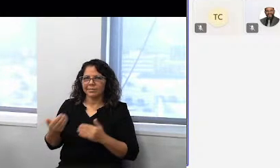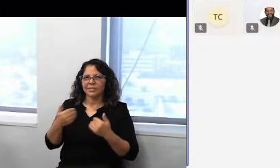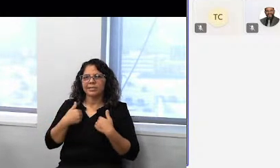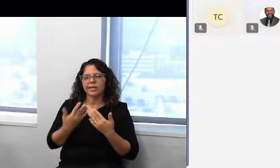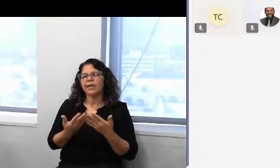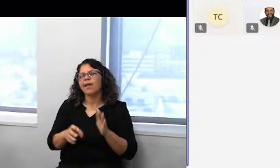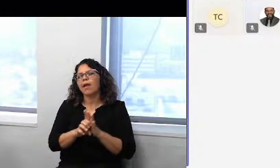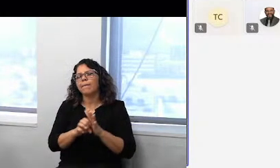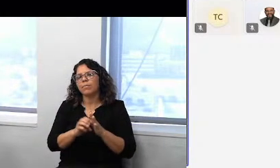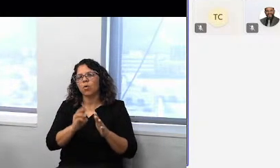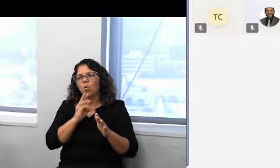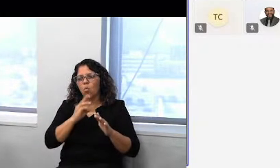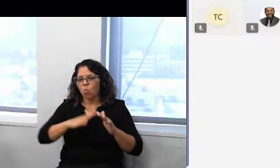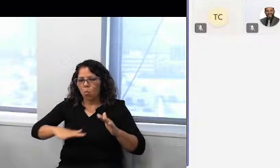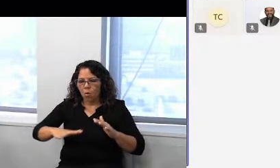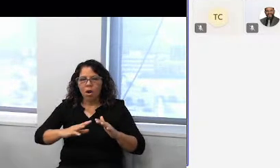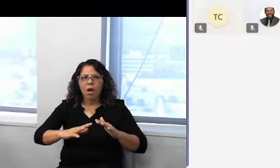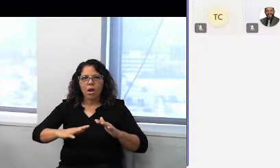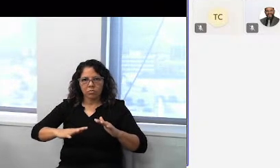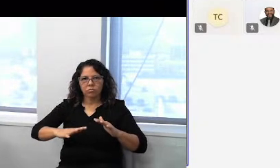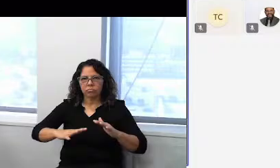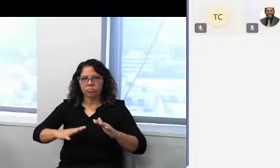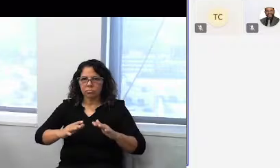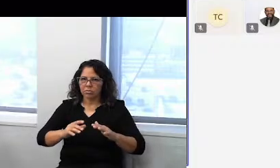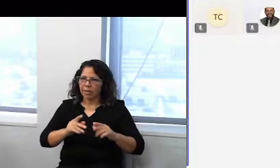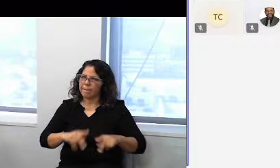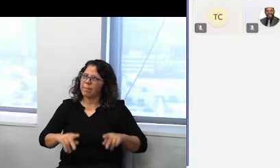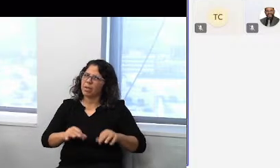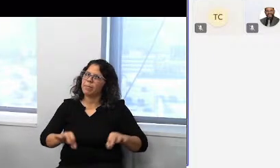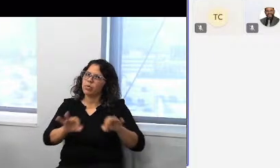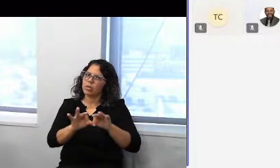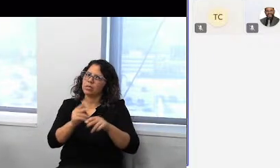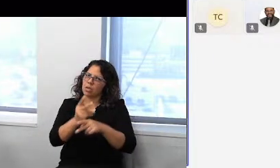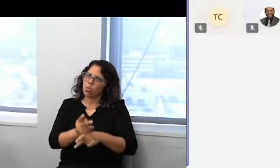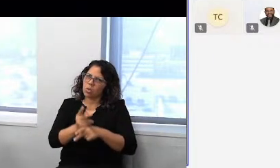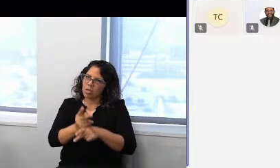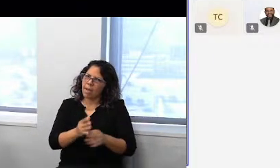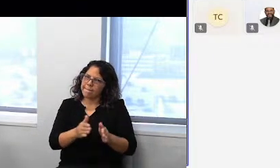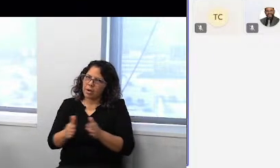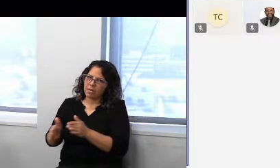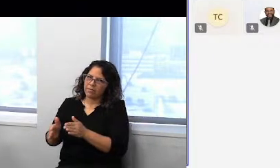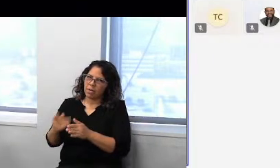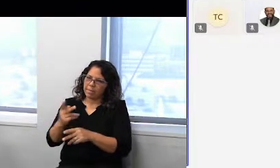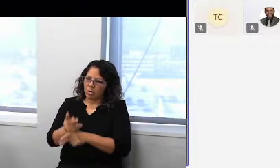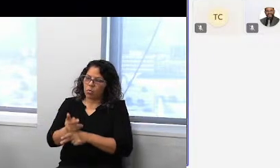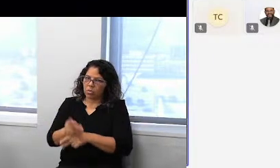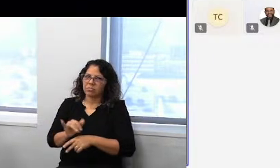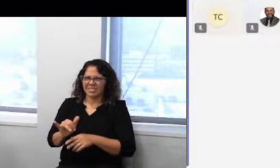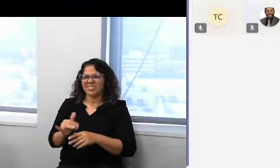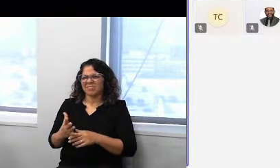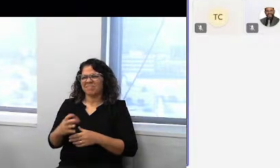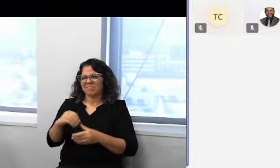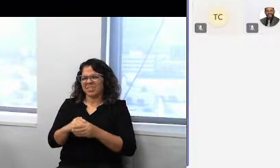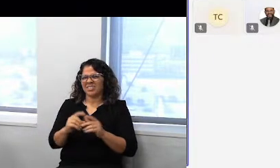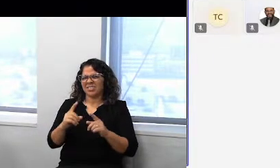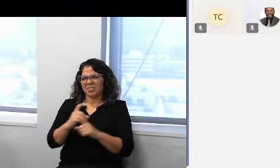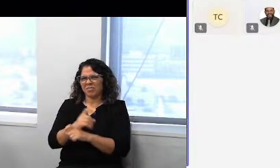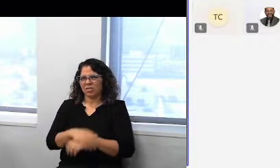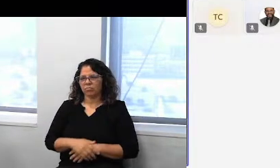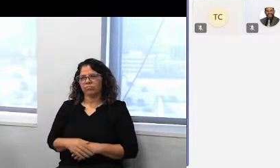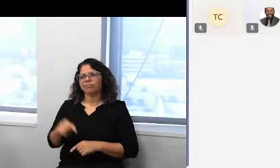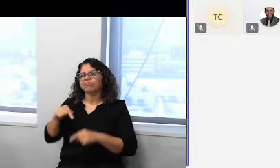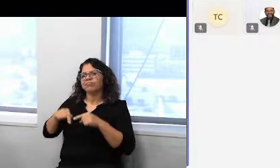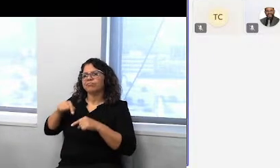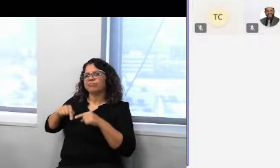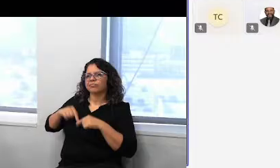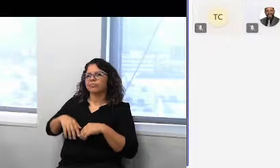but hopefully that gives you a context of the complexity. It does. And by the way, just to go backwards for a second, when we talk about the risk